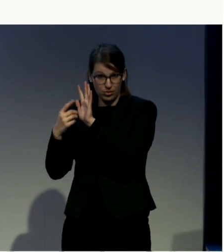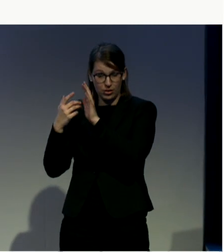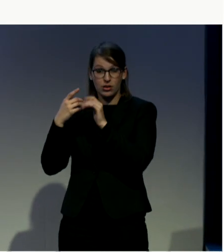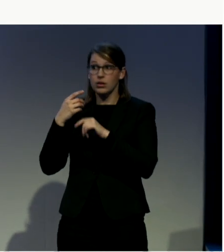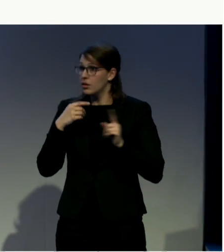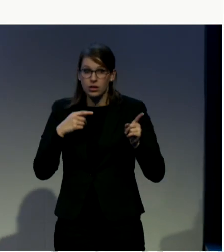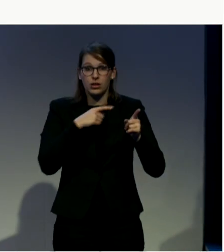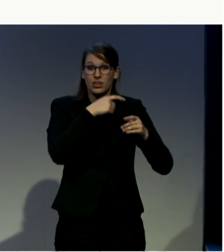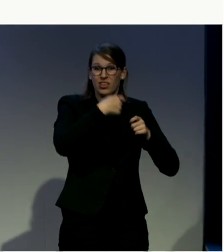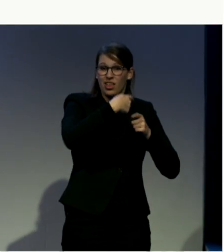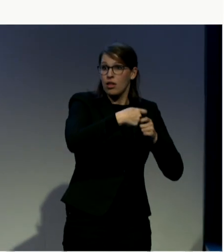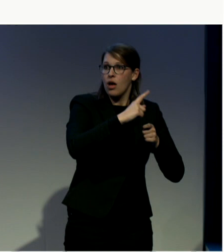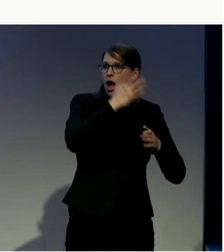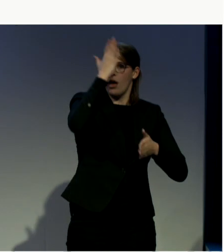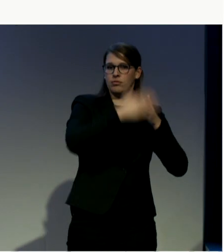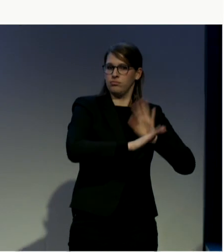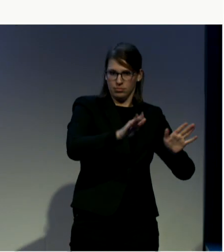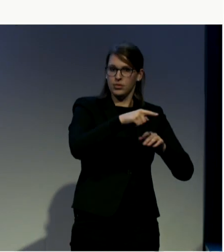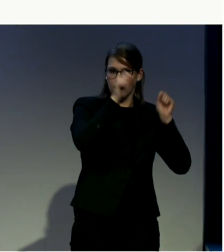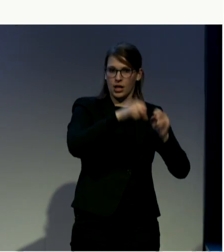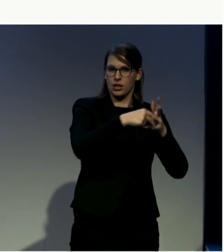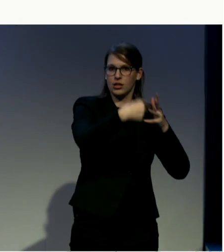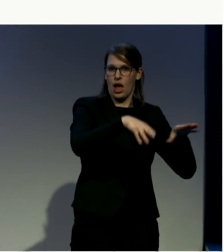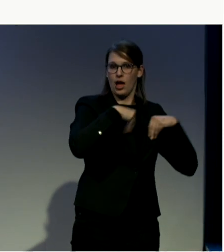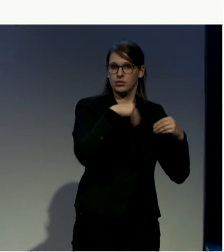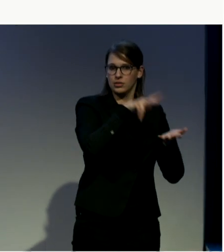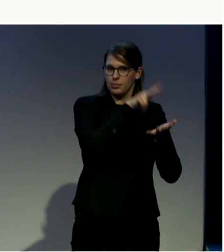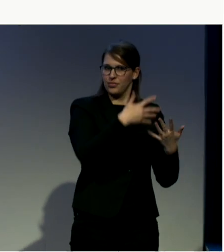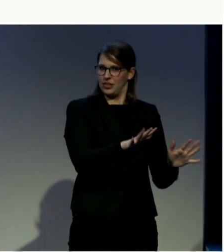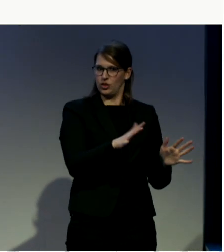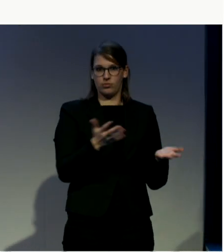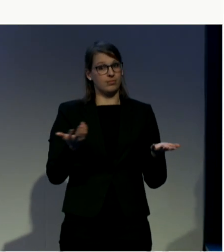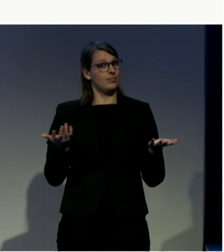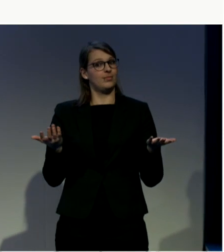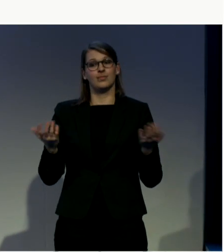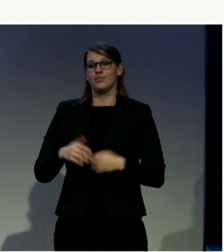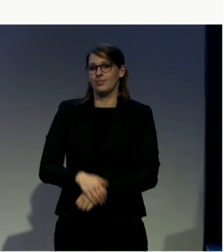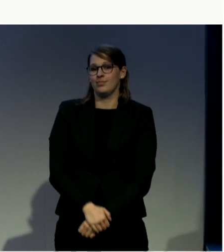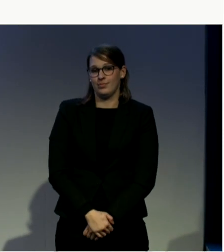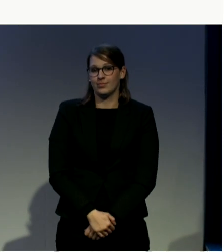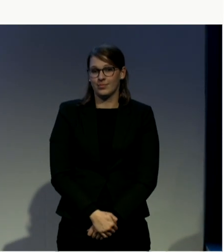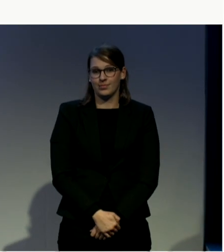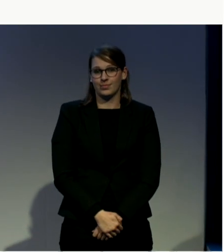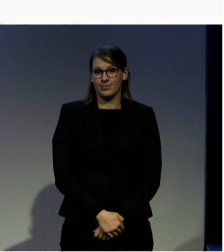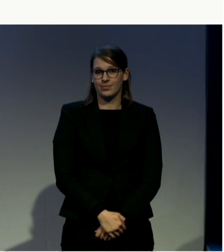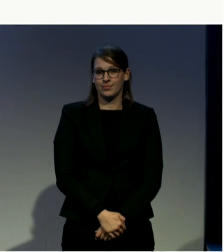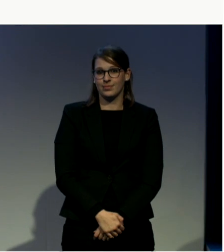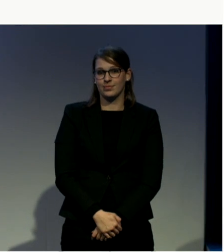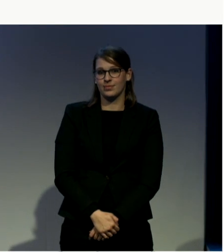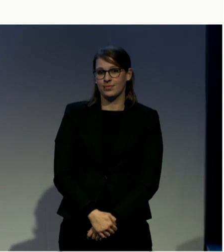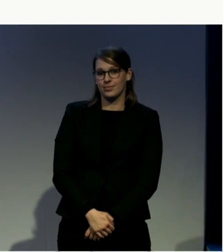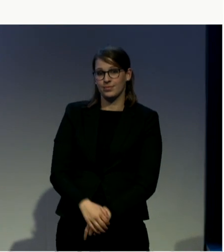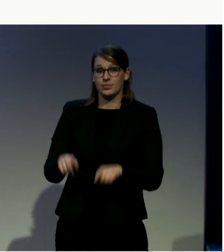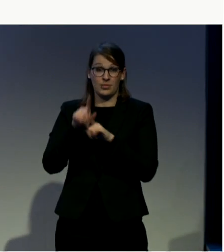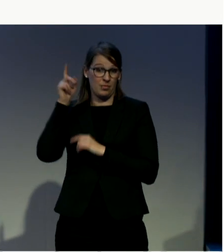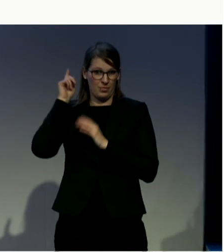much, because even the woman herself, she was so free, especially talking about being pregnant. It's something where if you go to the hospital,